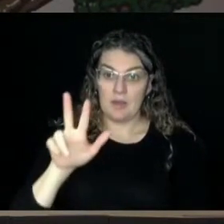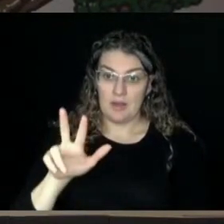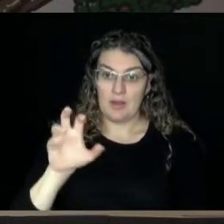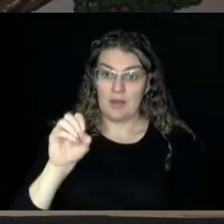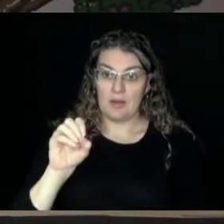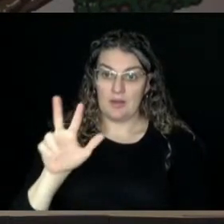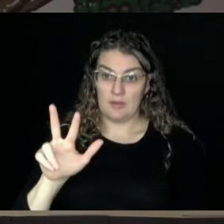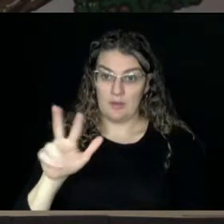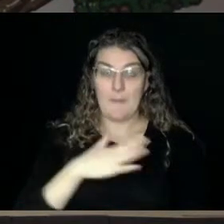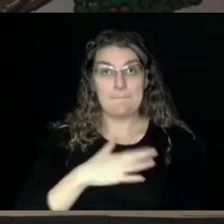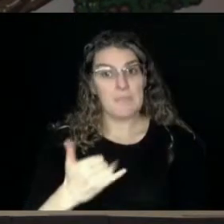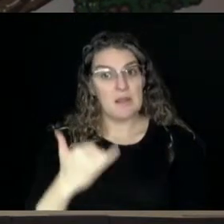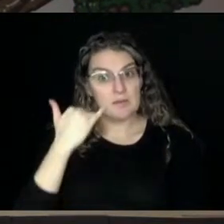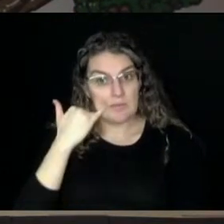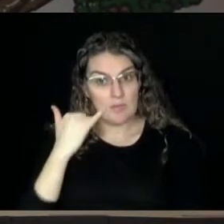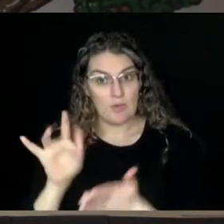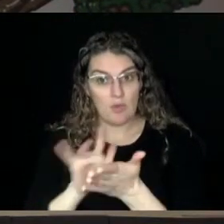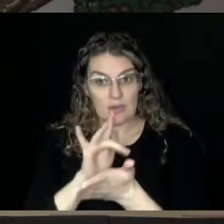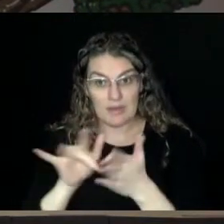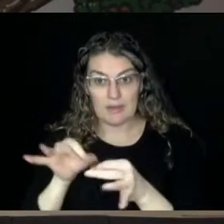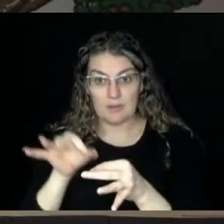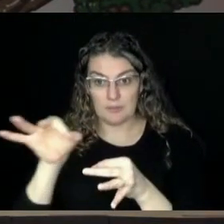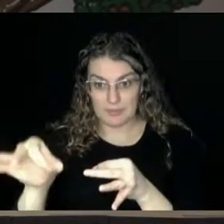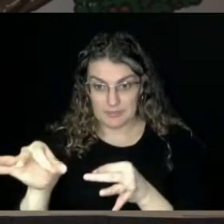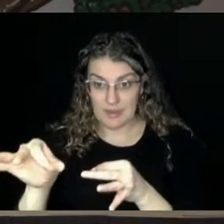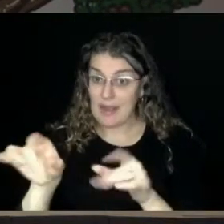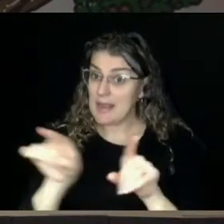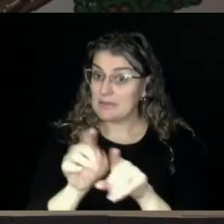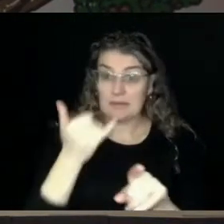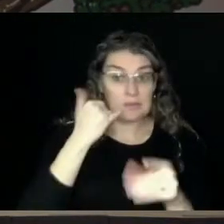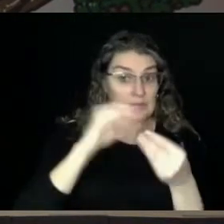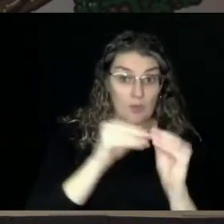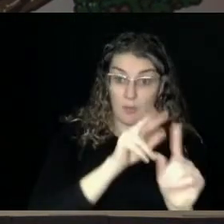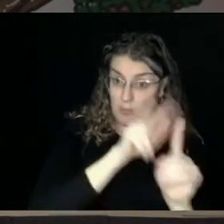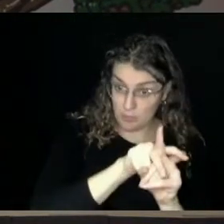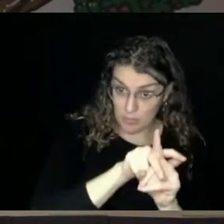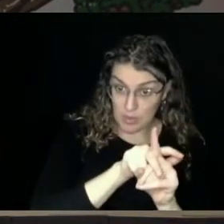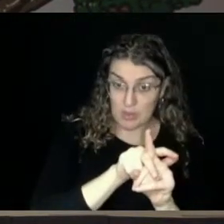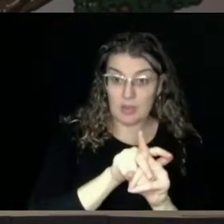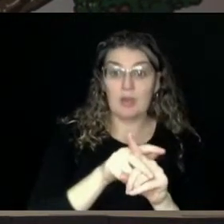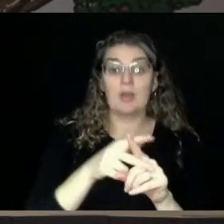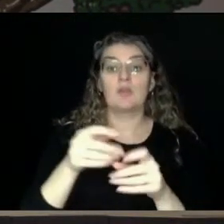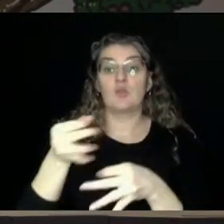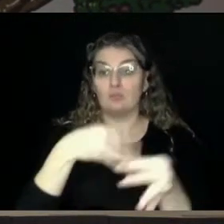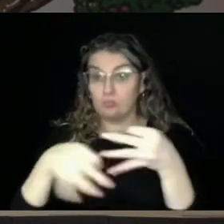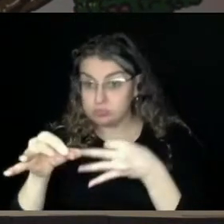1-844-975-3303. So that's the same number that you use to book your appointment, and we can reschedule you.